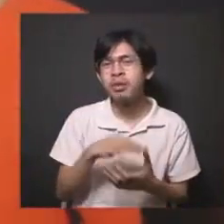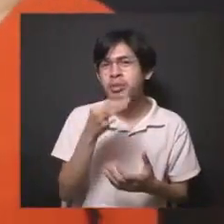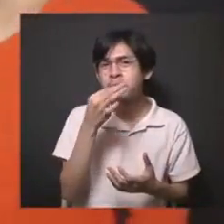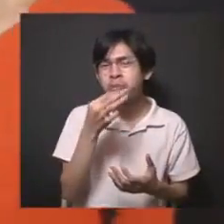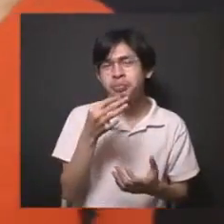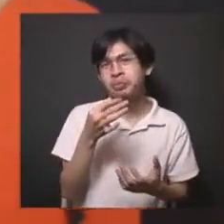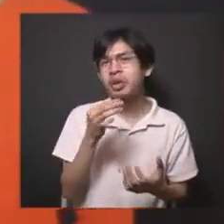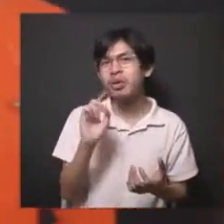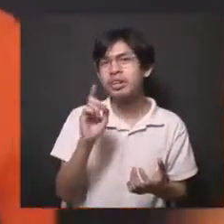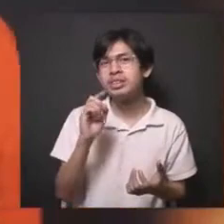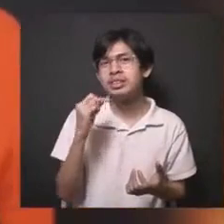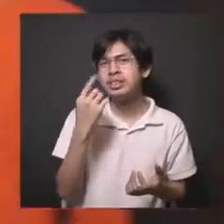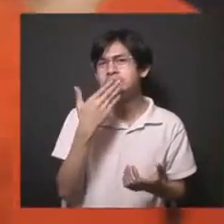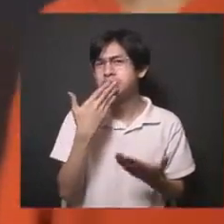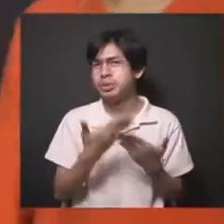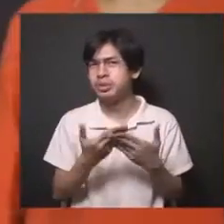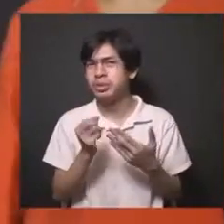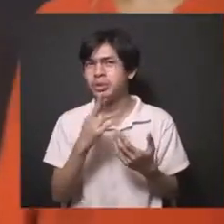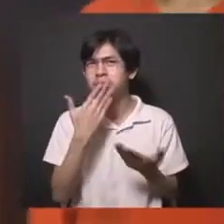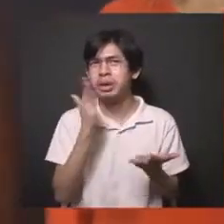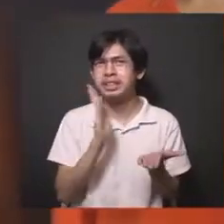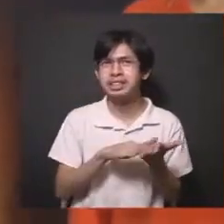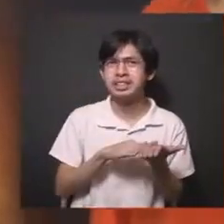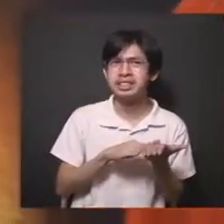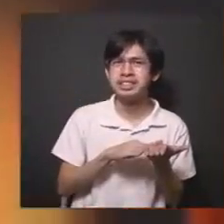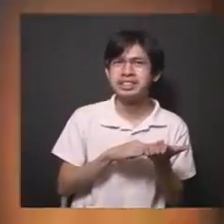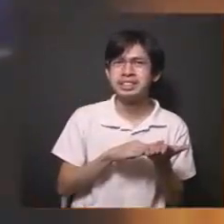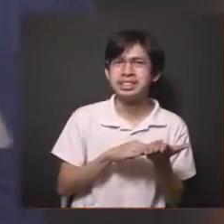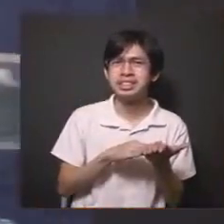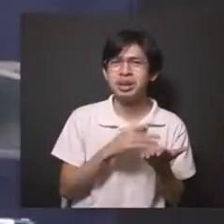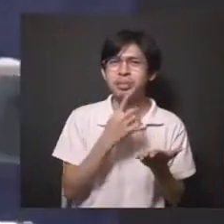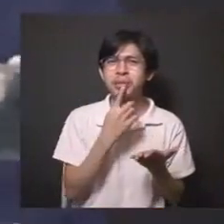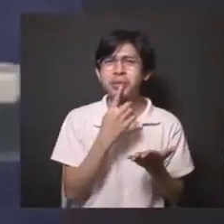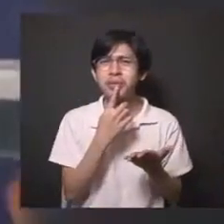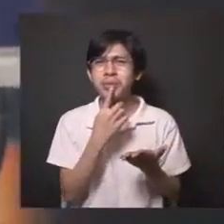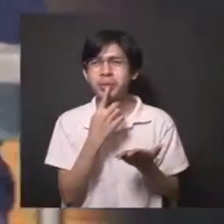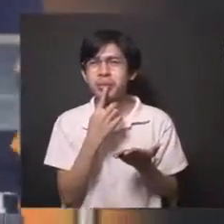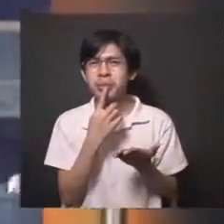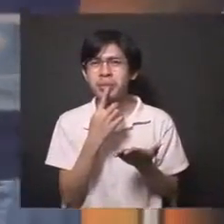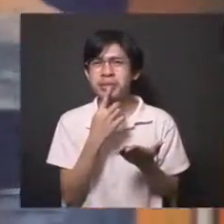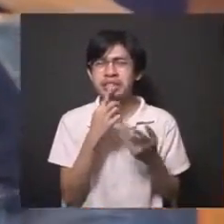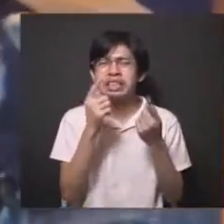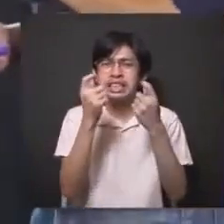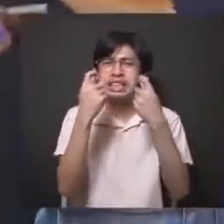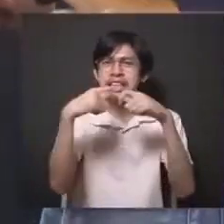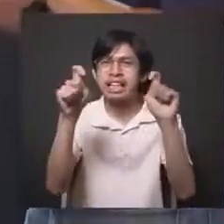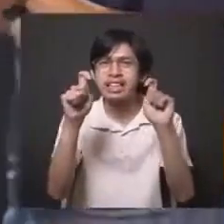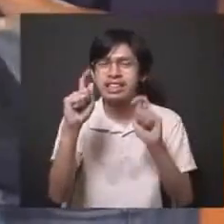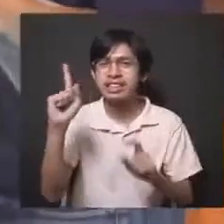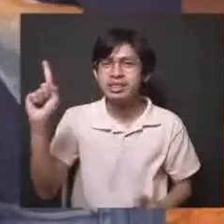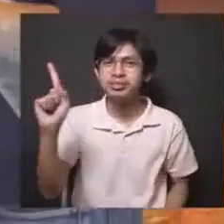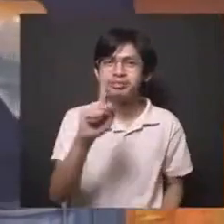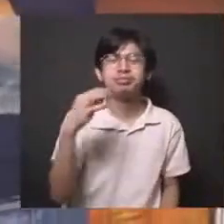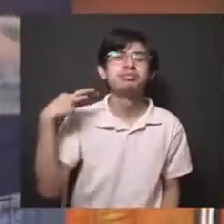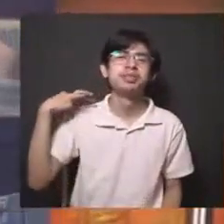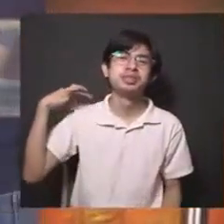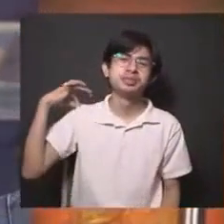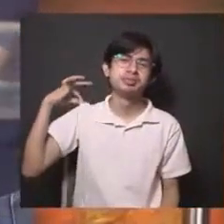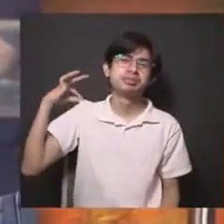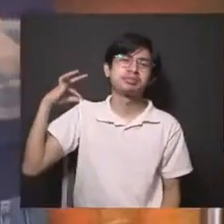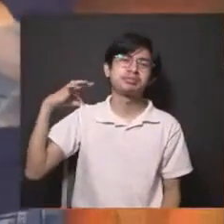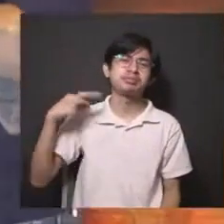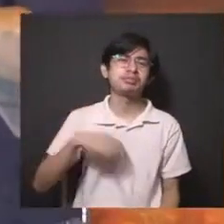okay? Yeah. Yes, I'm sure it's okay. So let's give a big hand to Tin. Tin. I want you to get